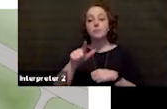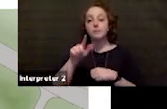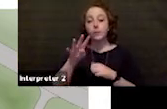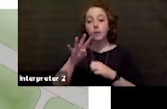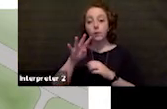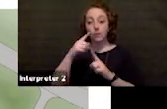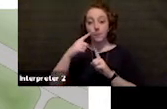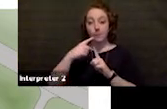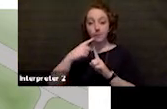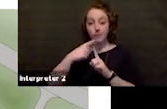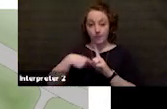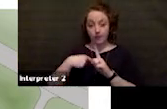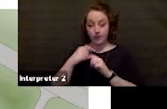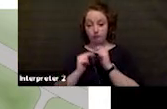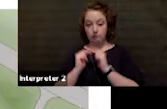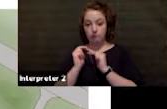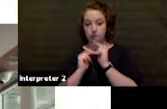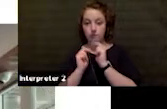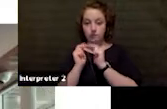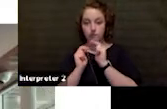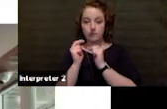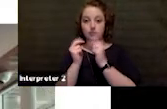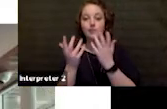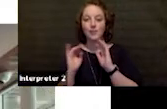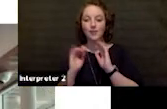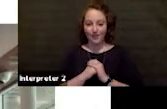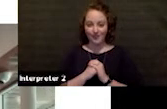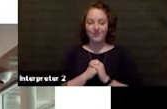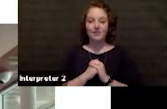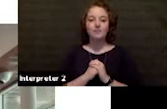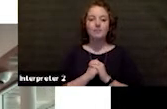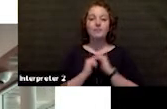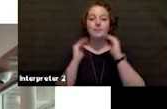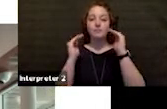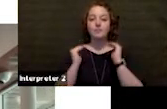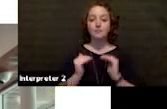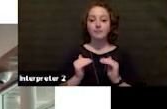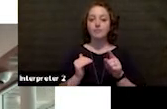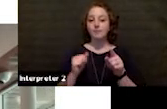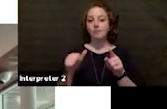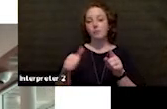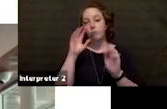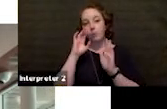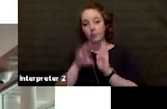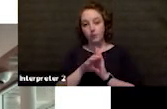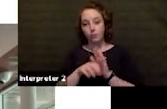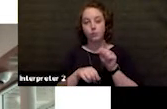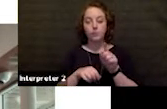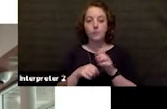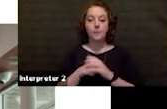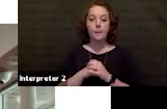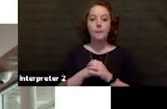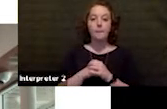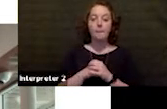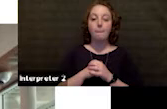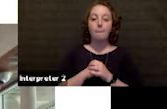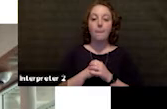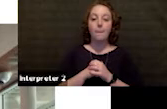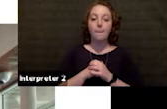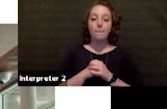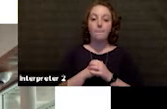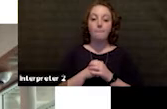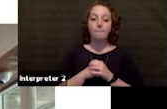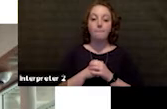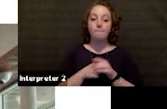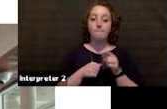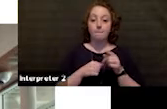next slide. And I think is there something else? Yeah, there's some other images. So what this campus had is a